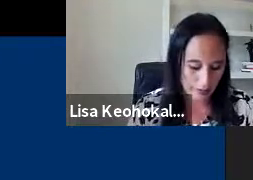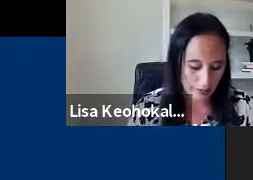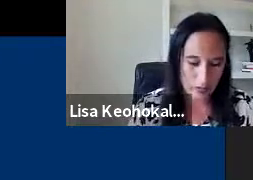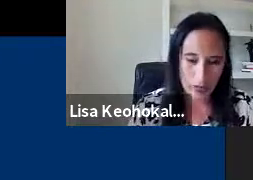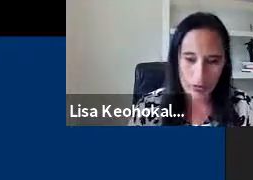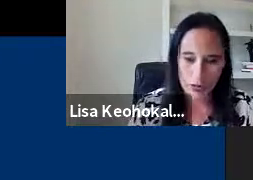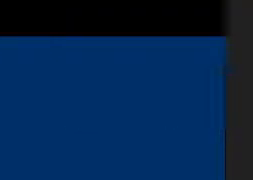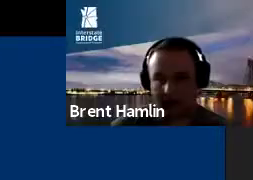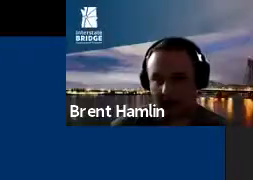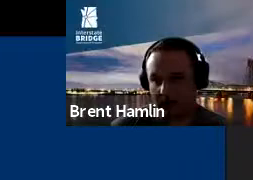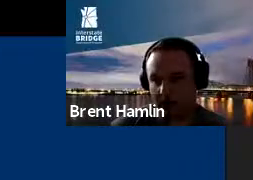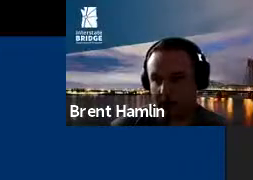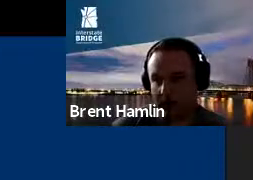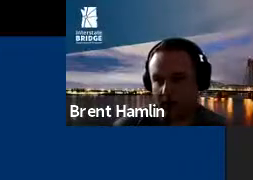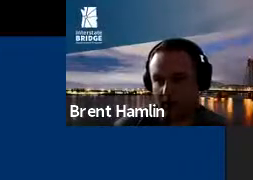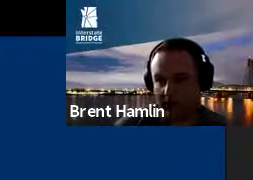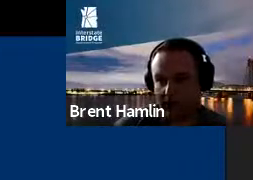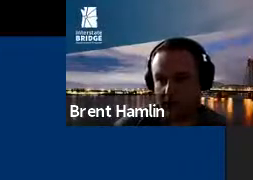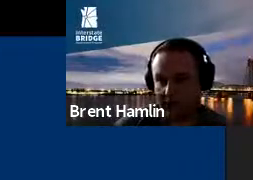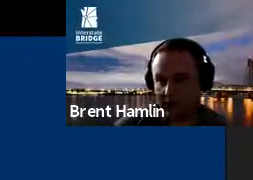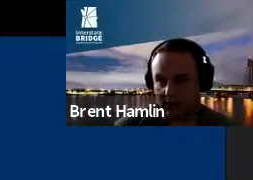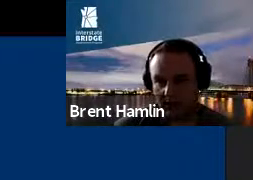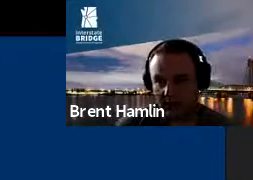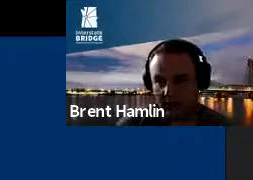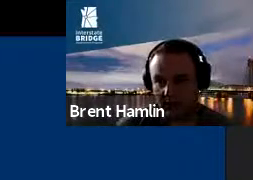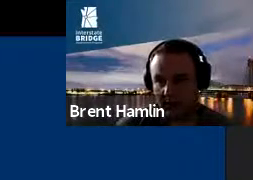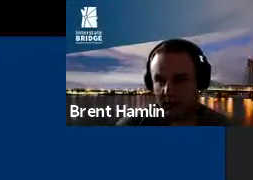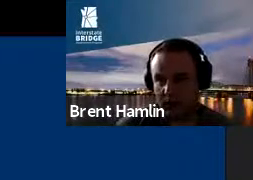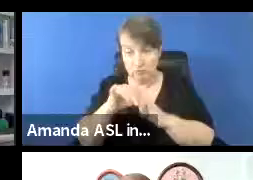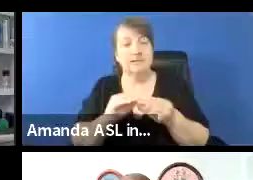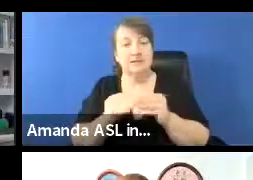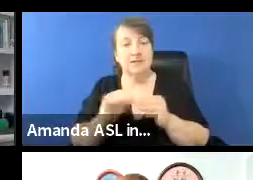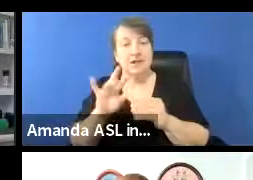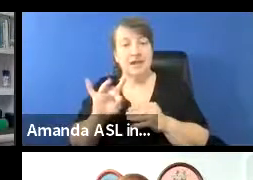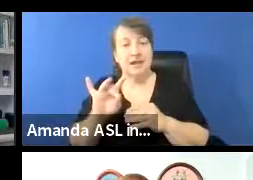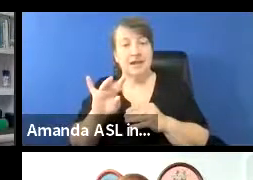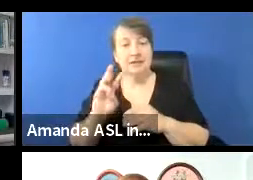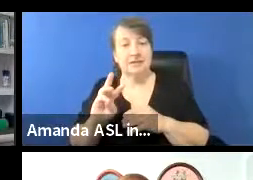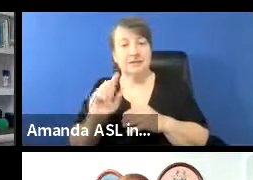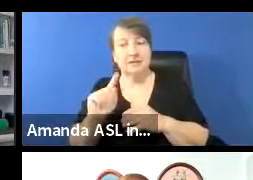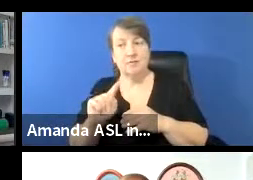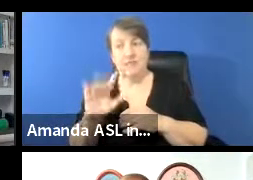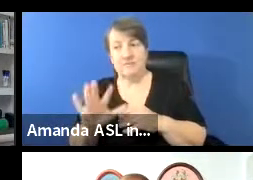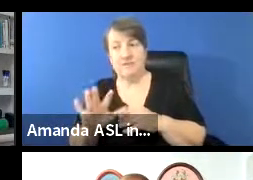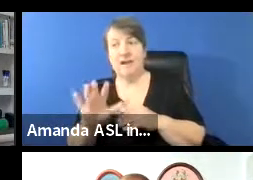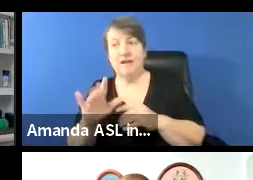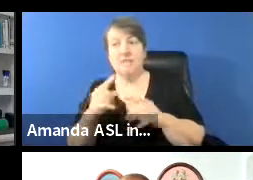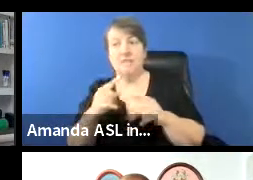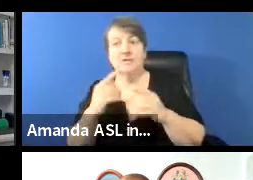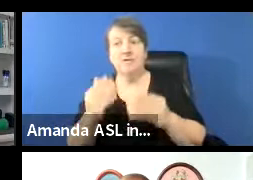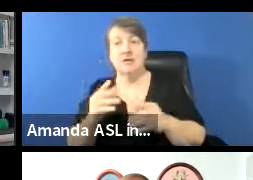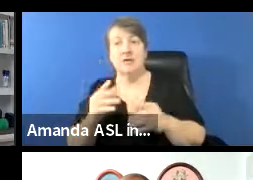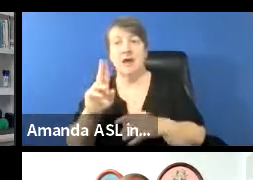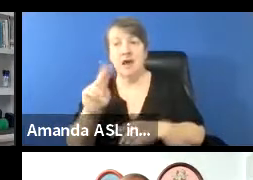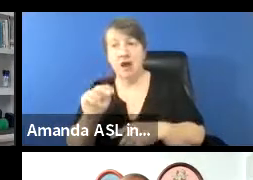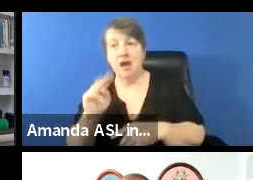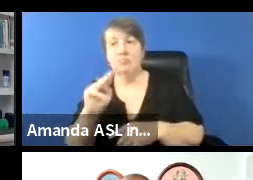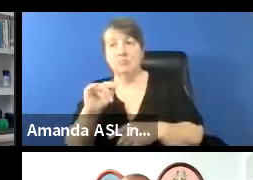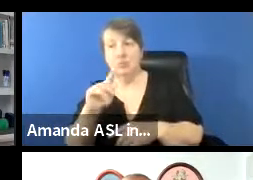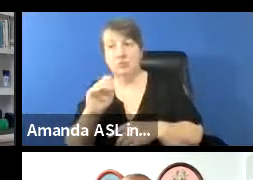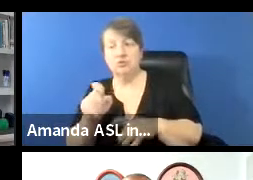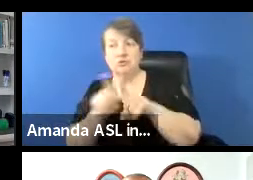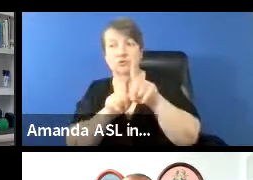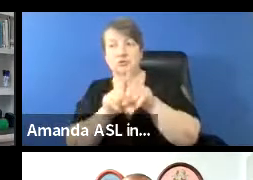the case. Yes, we do. And last digits of 8615, and you'll be prompted to unmute, and it is *6 to unmute.